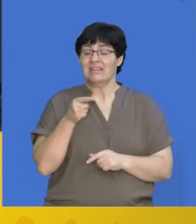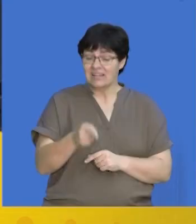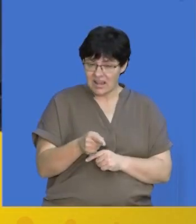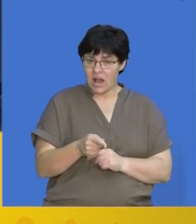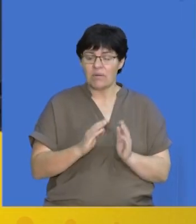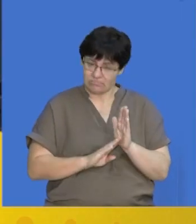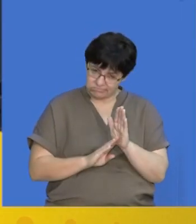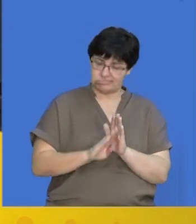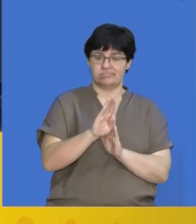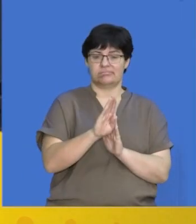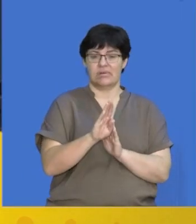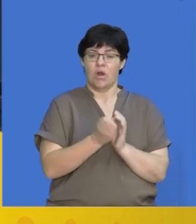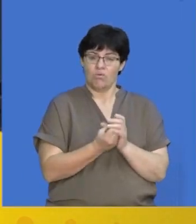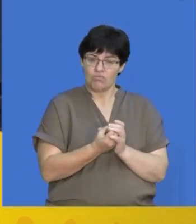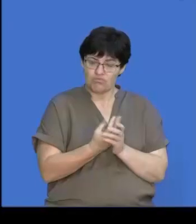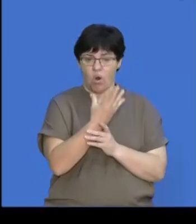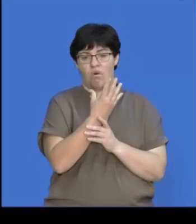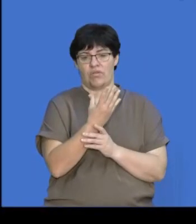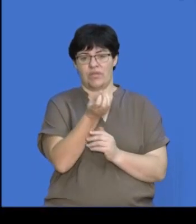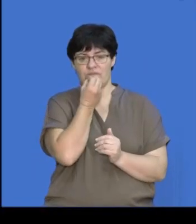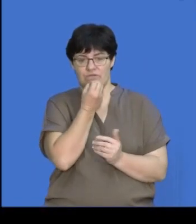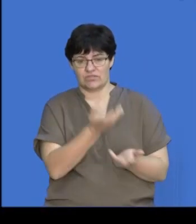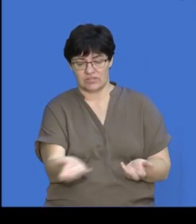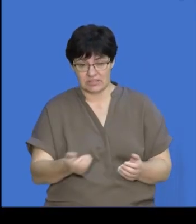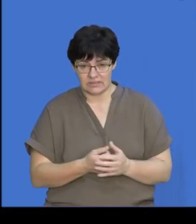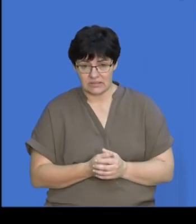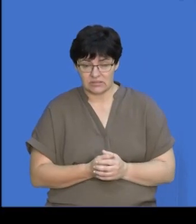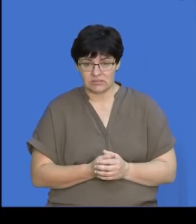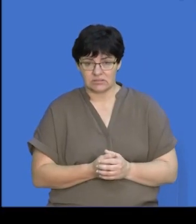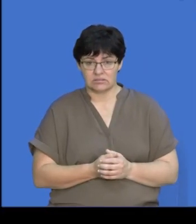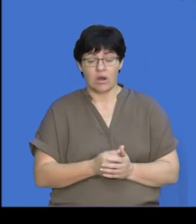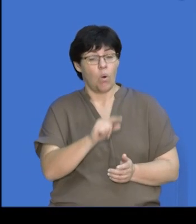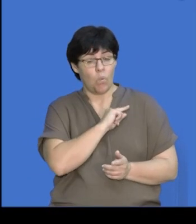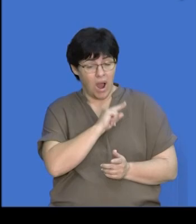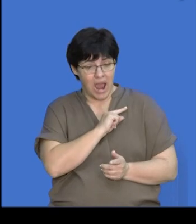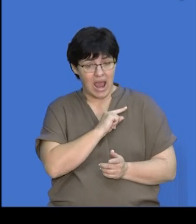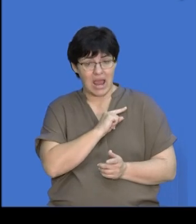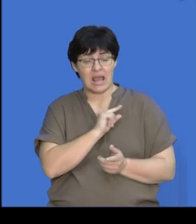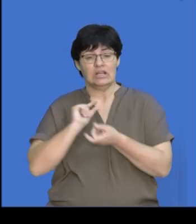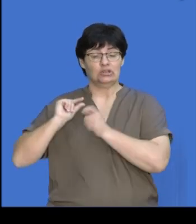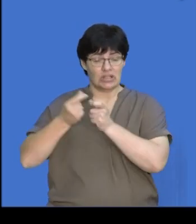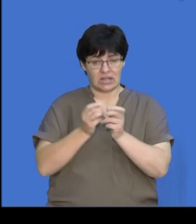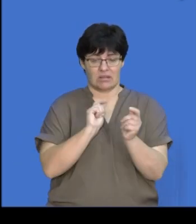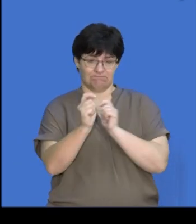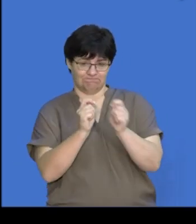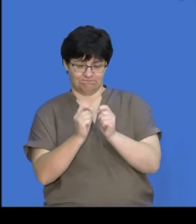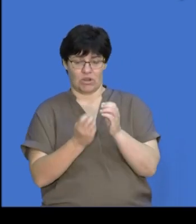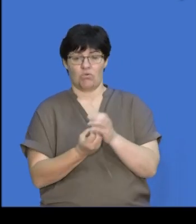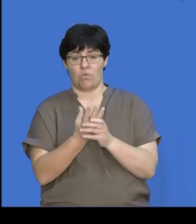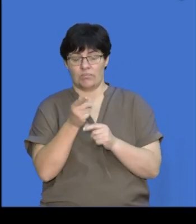enhance the growth of crops. In terms of this, genetically modified crops. Look at the next